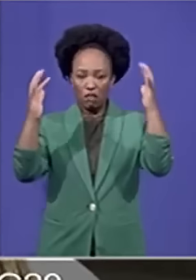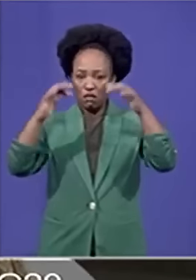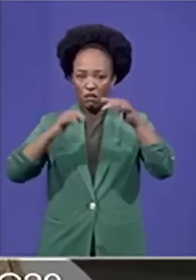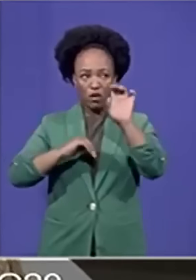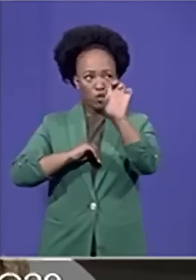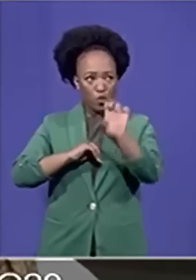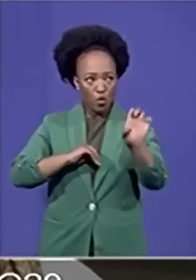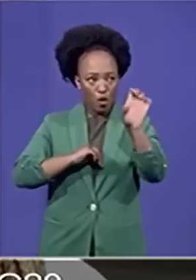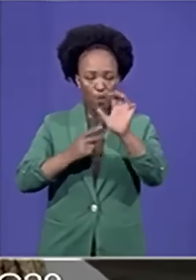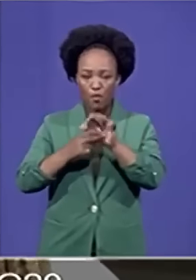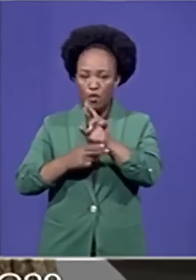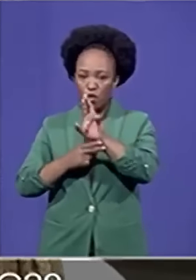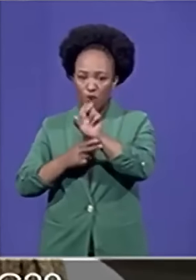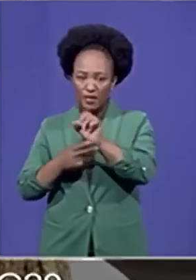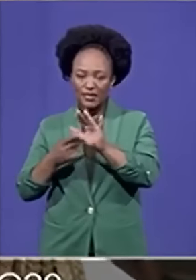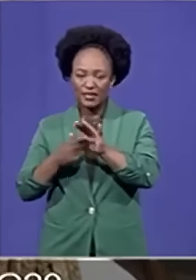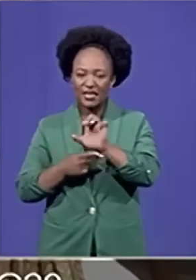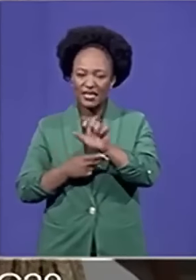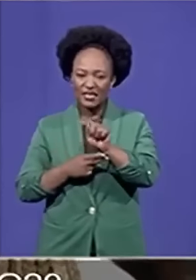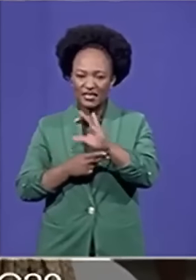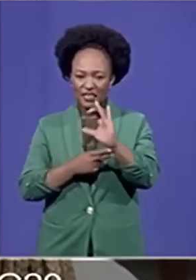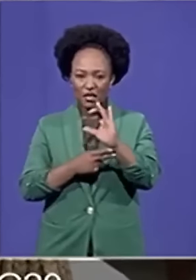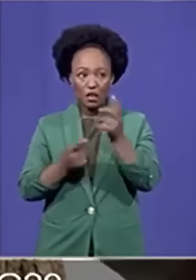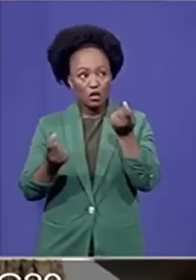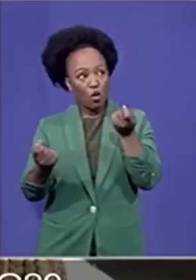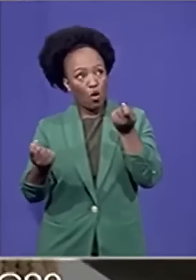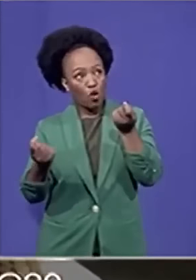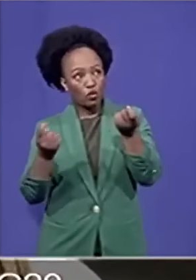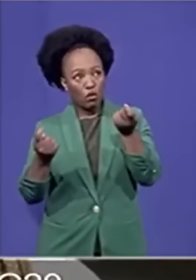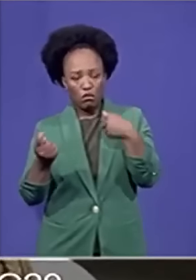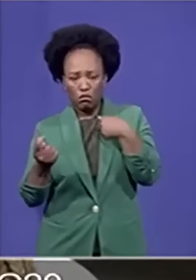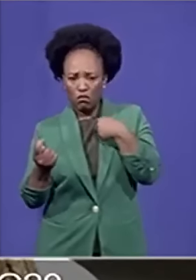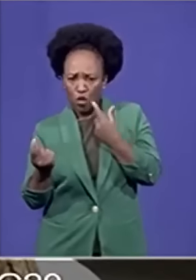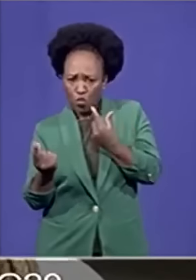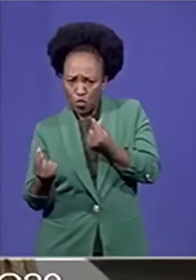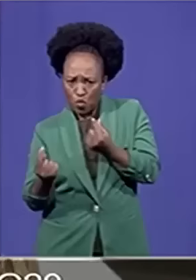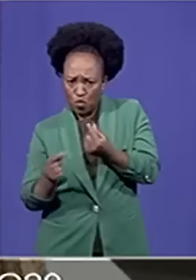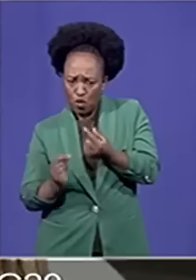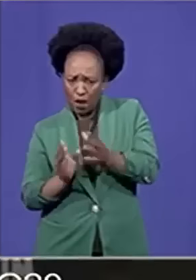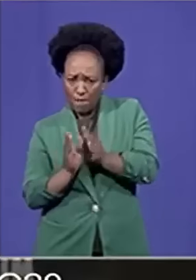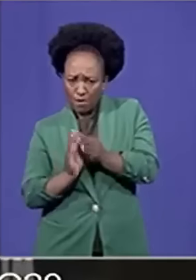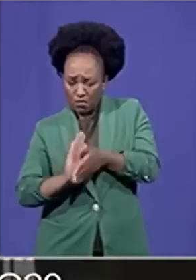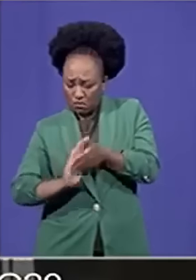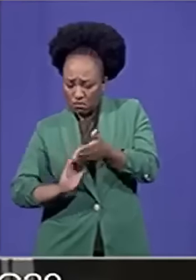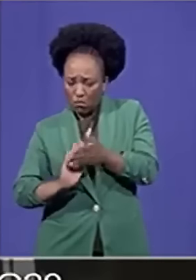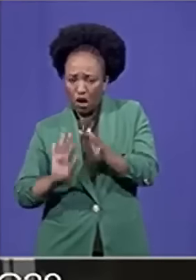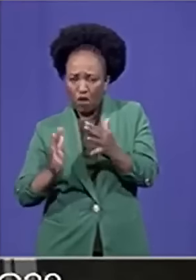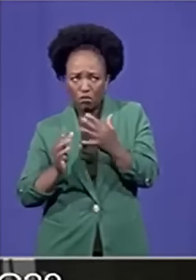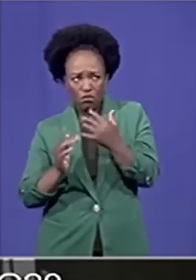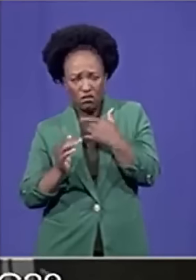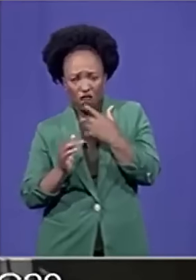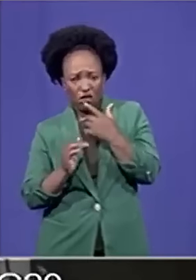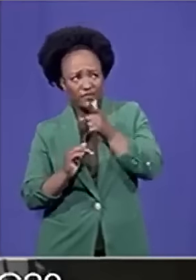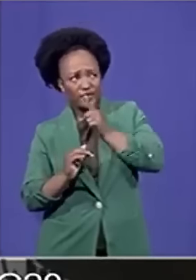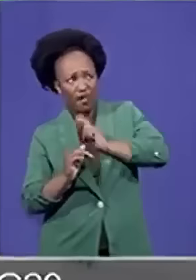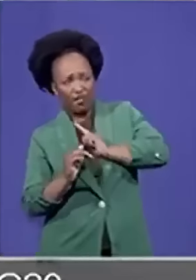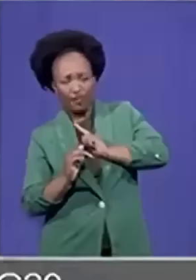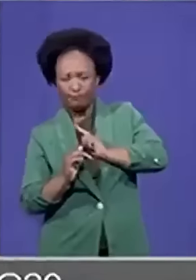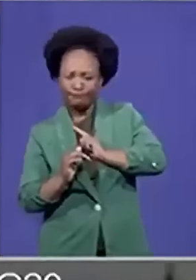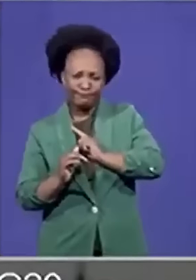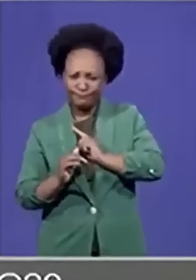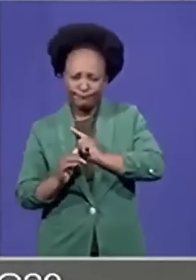Europa, US, etc ba laole rona hore re tlo etsa dintho tsa re tlo tshwara ditaba tsa rona jwang monana itle taba ena